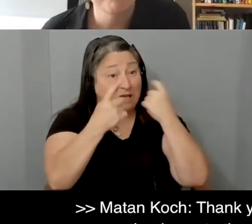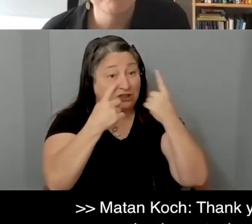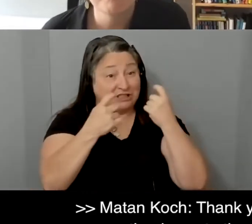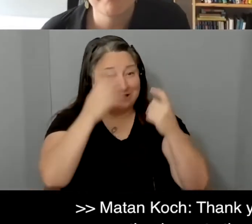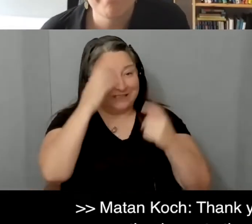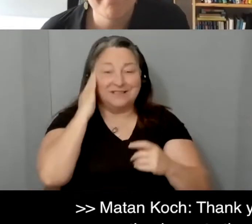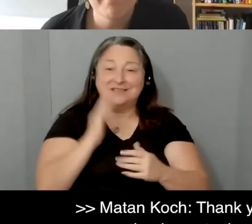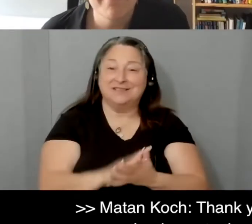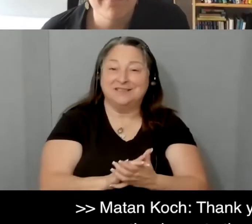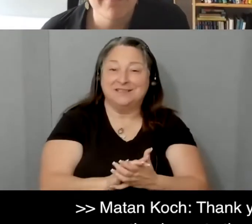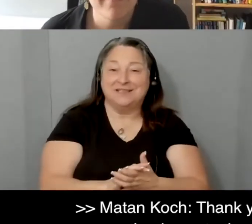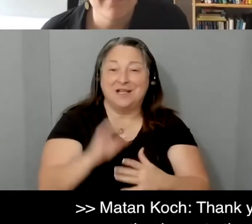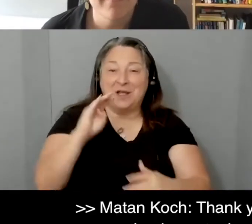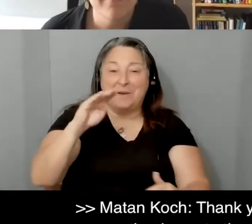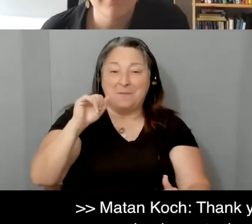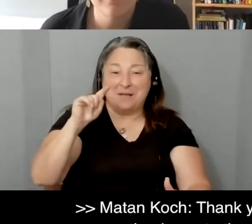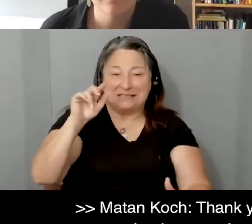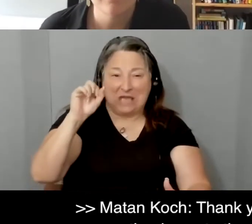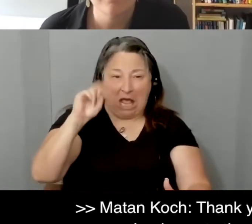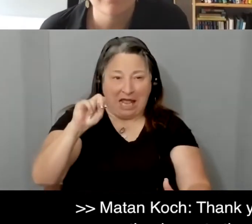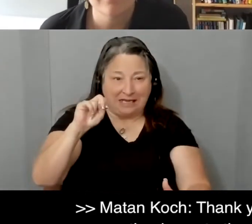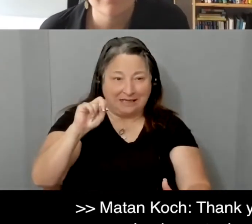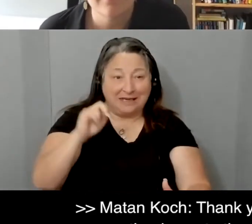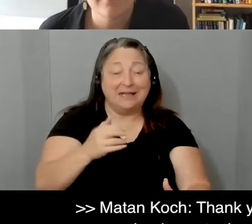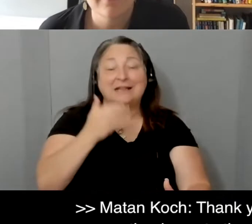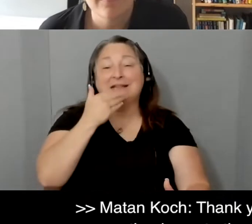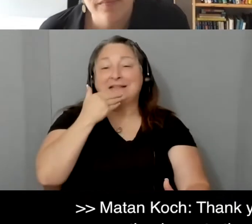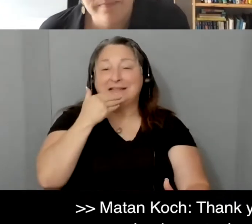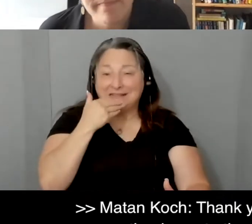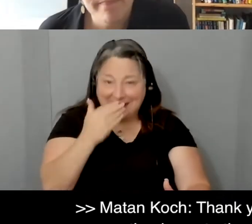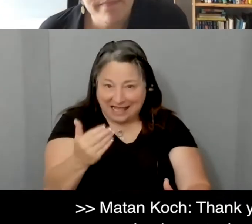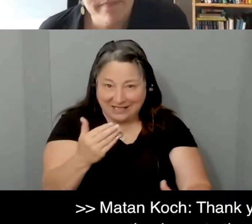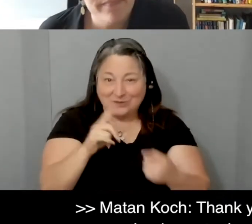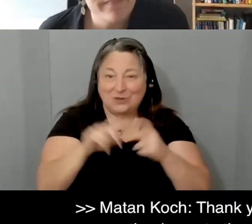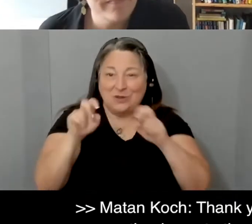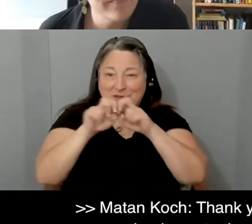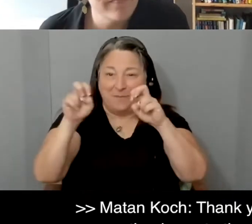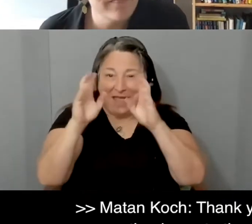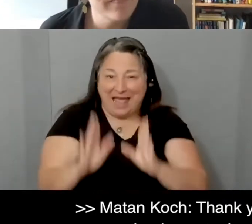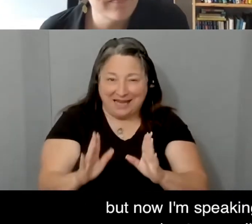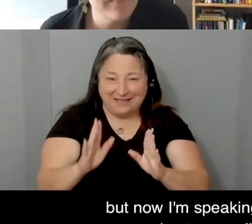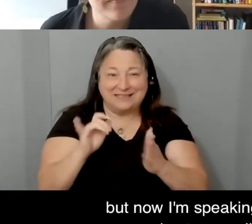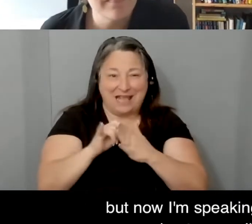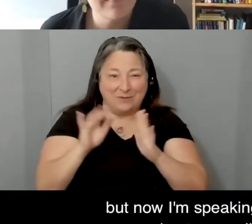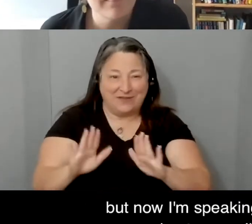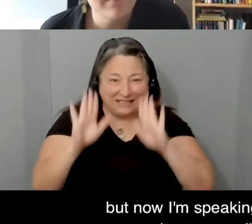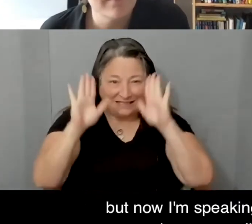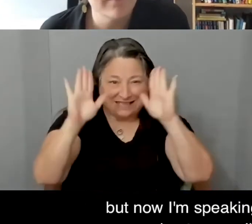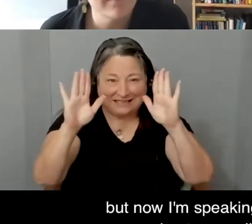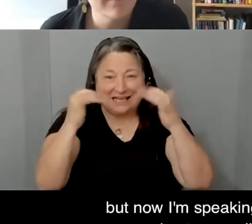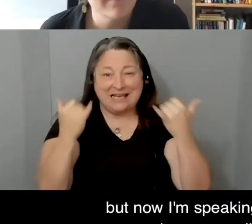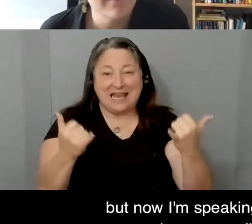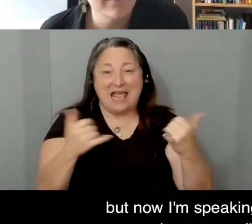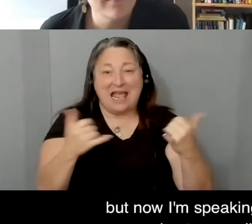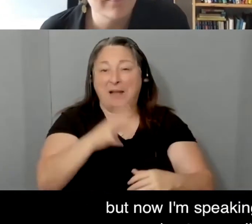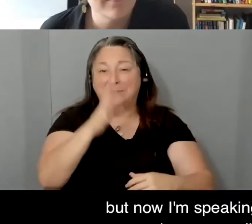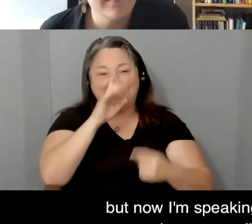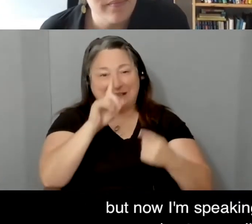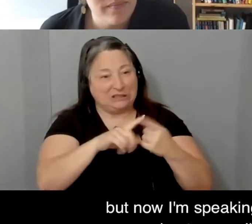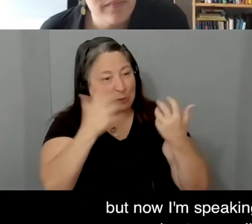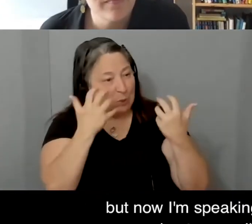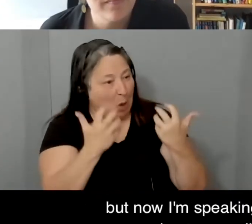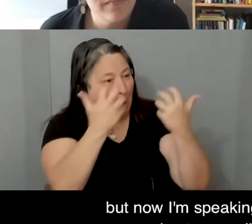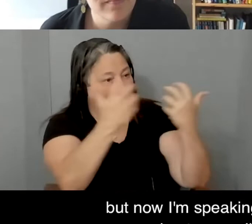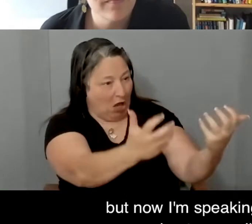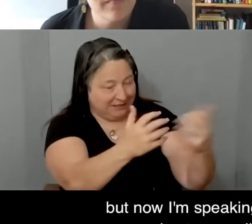you. And let me reiterate, first of all, thank you to the panelists. That was fantastic. But now I'm speaking to the audience. And what